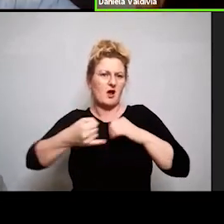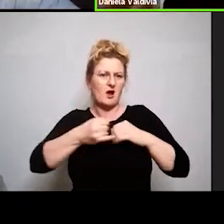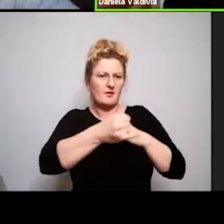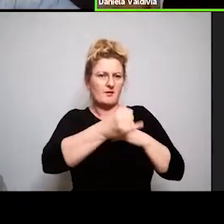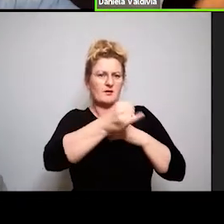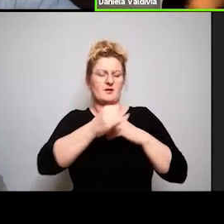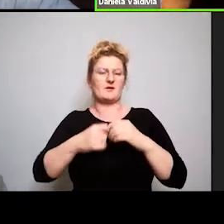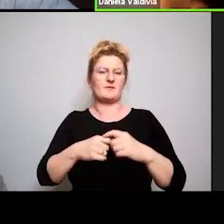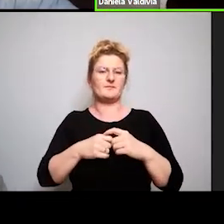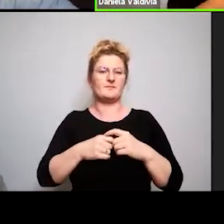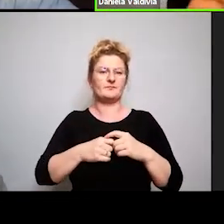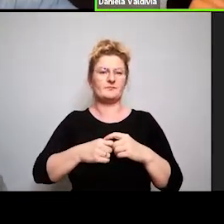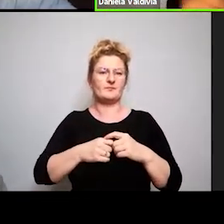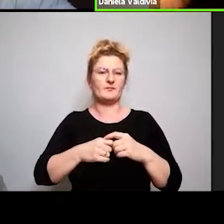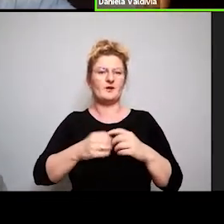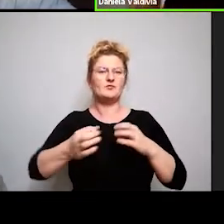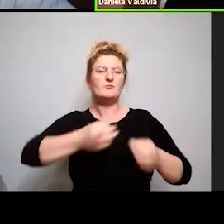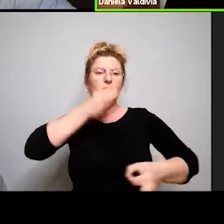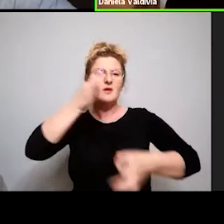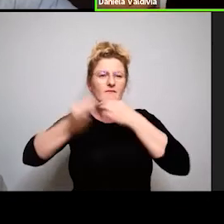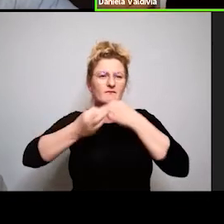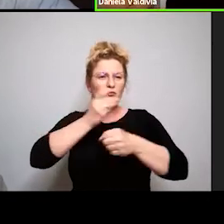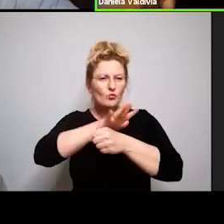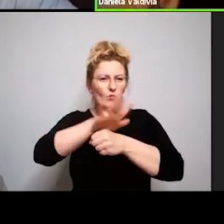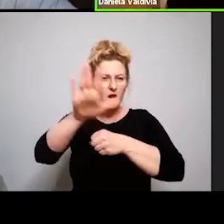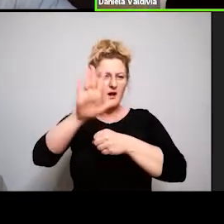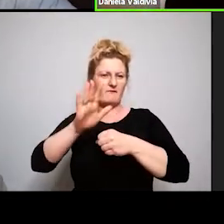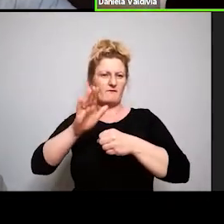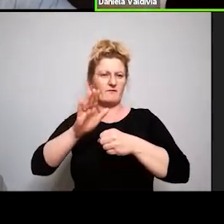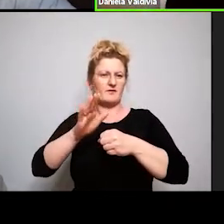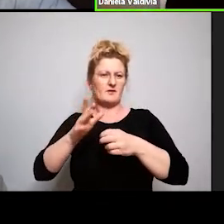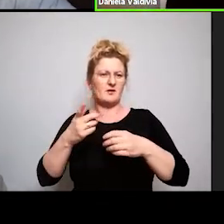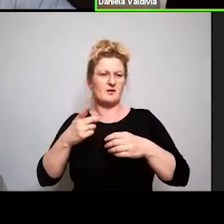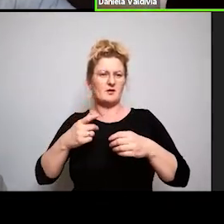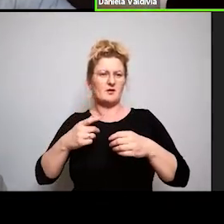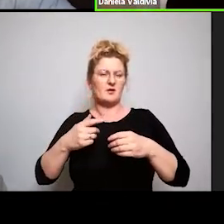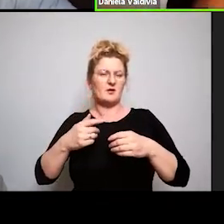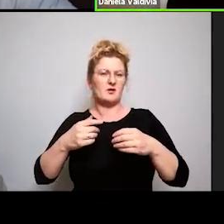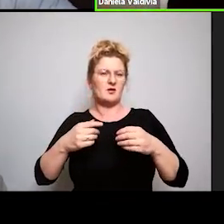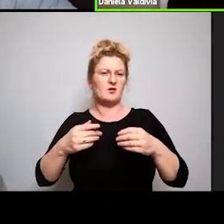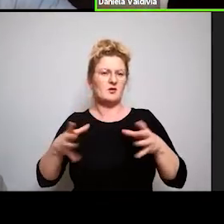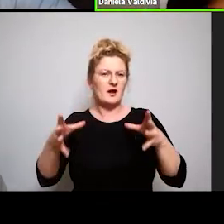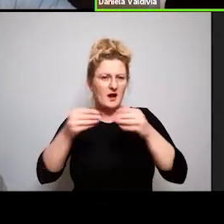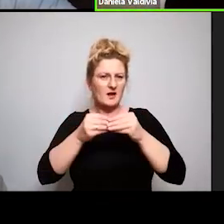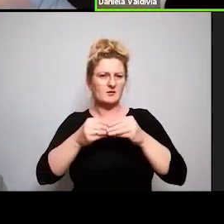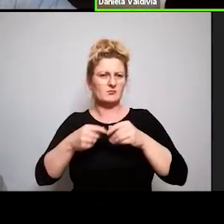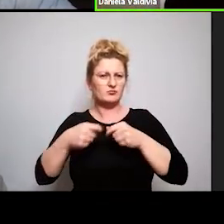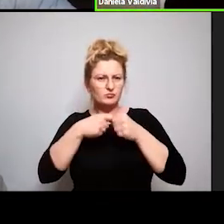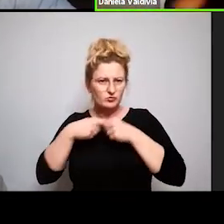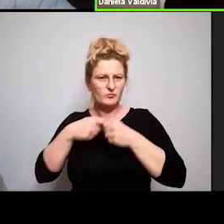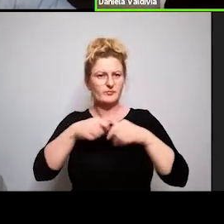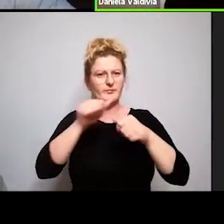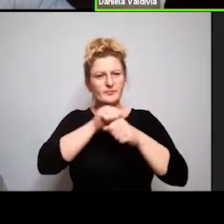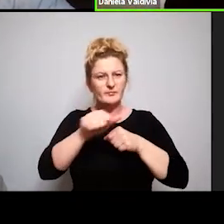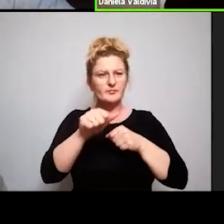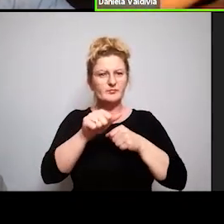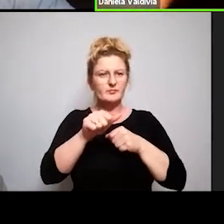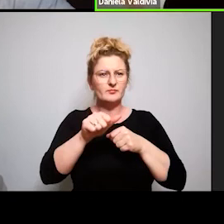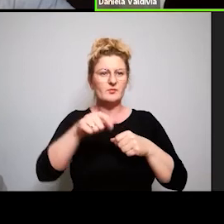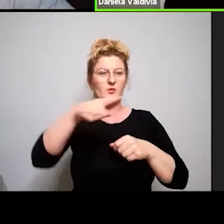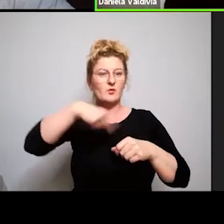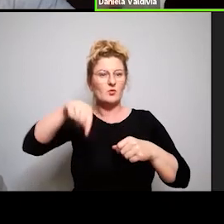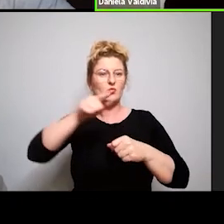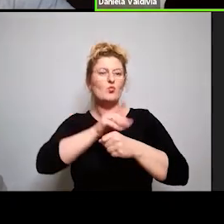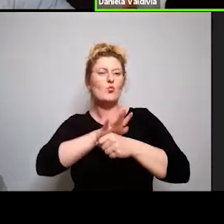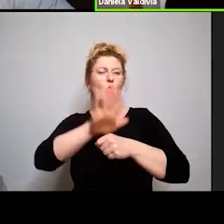well to make their nice statement and stand for it on a picture for Facebook or social media. So we